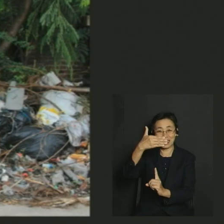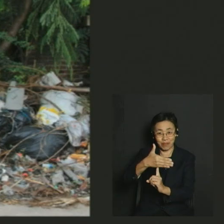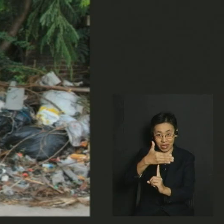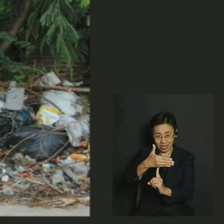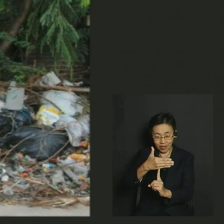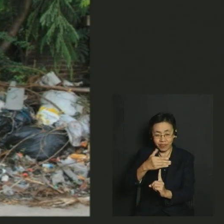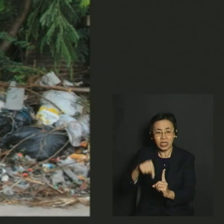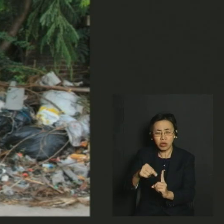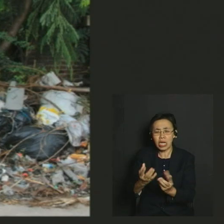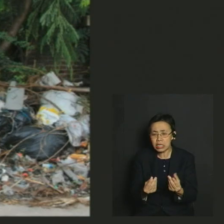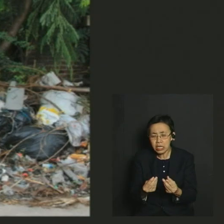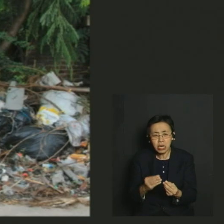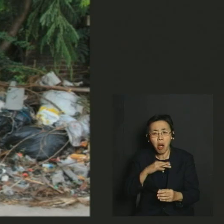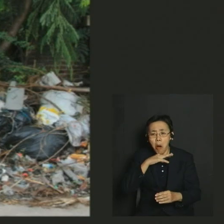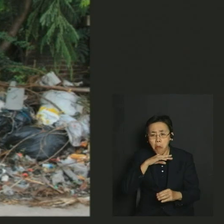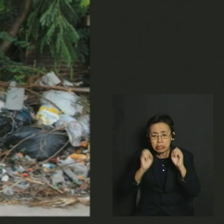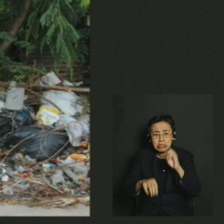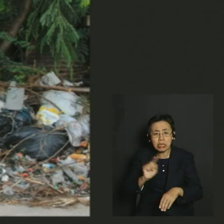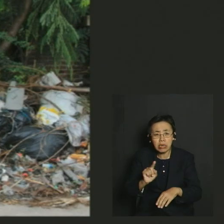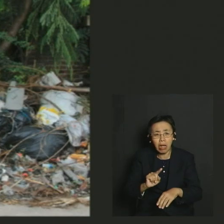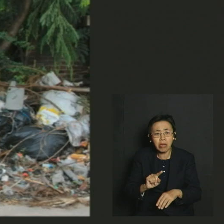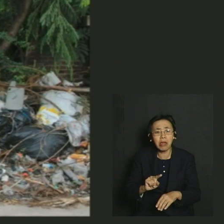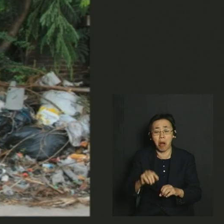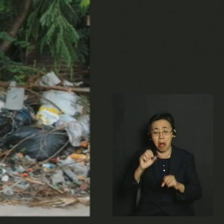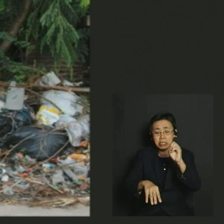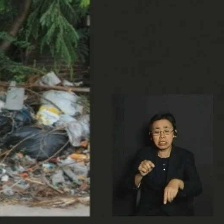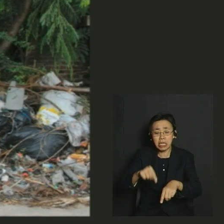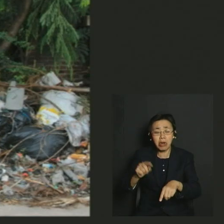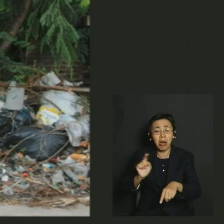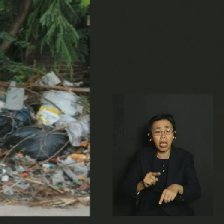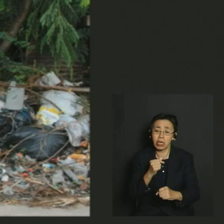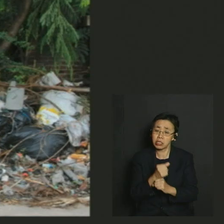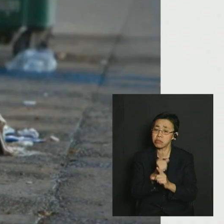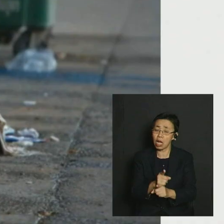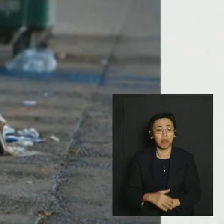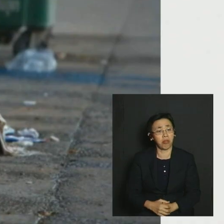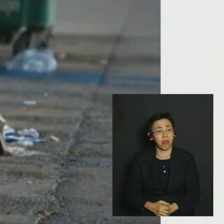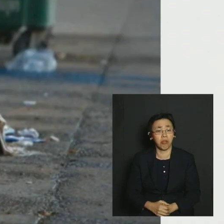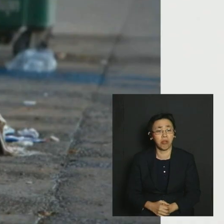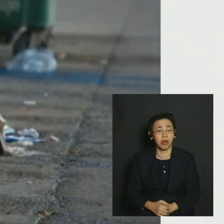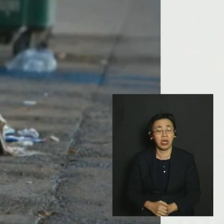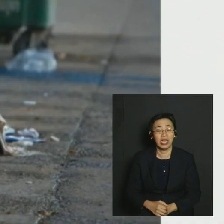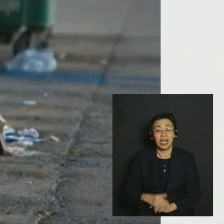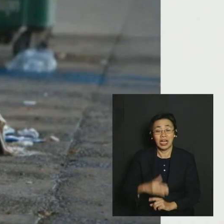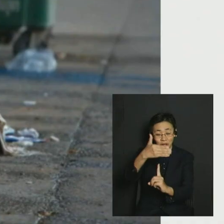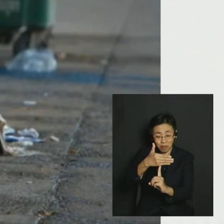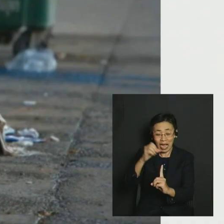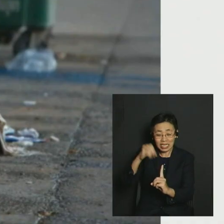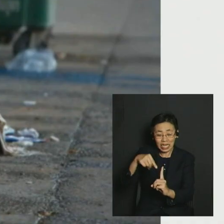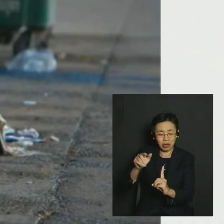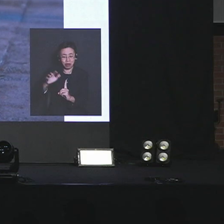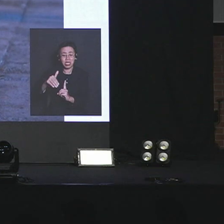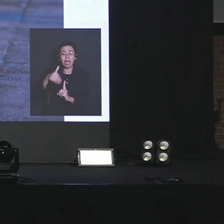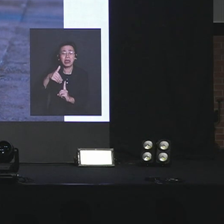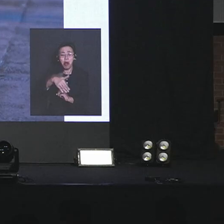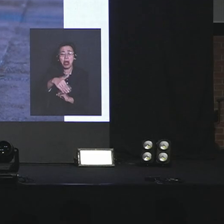that, hey, different owner, so you can litter here, not litter inside. Yeah. Or this way as well,